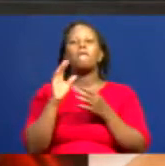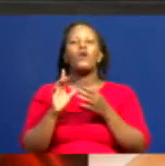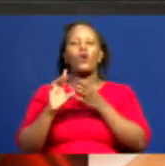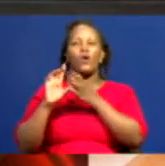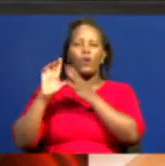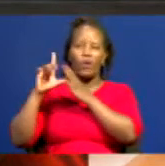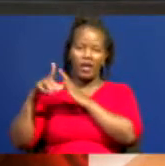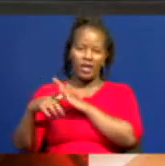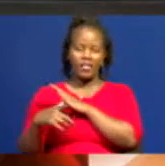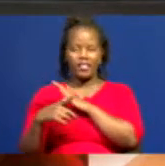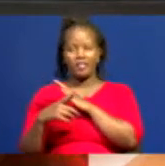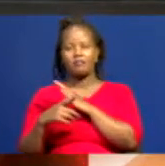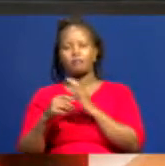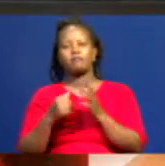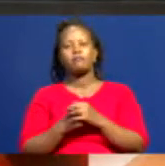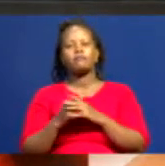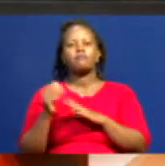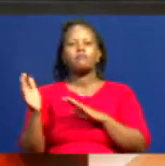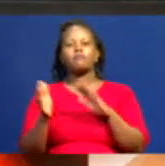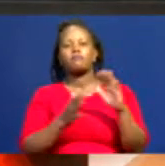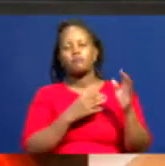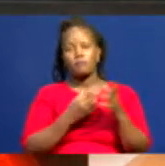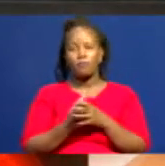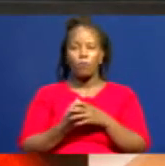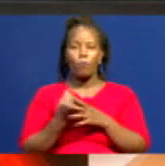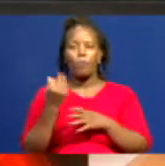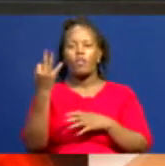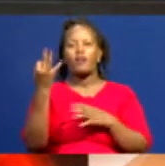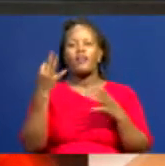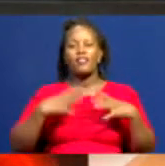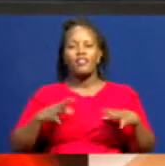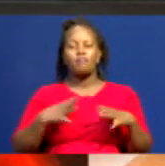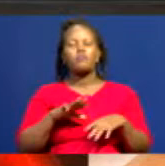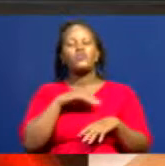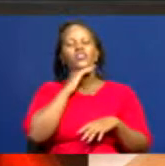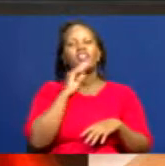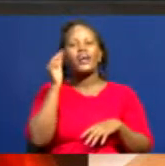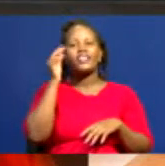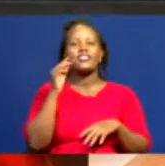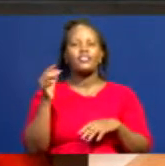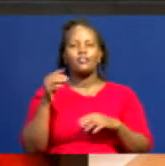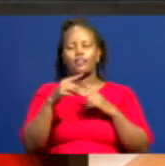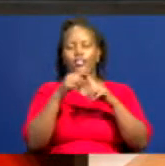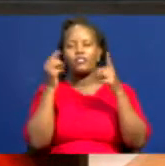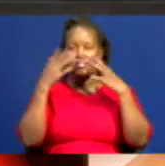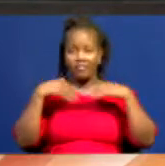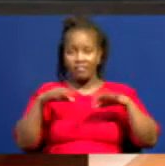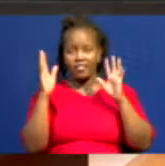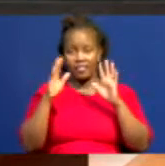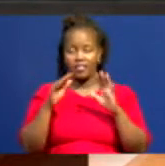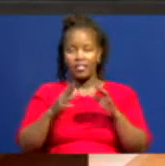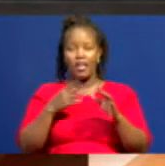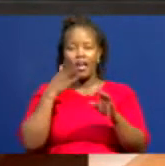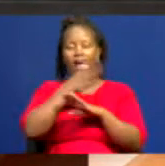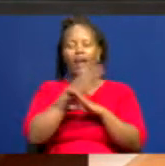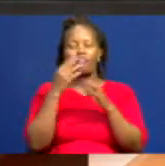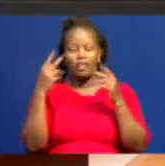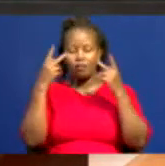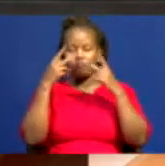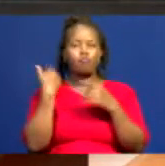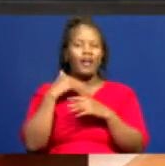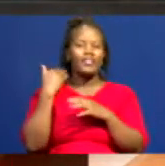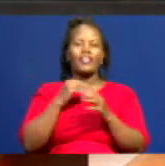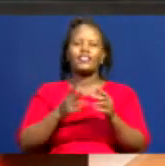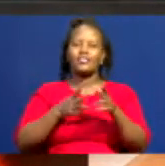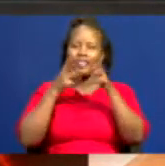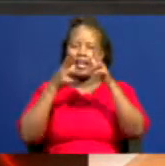later in our subsequent bulletin. But in other news, three people have been killed in a suspected banditry attack in Nosukuro area, Rugus